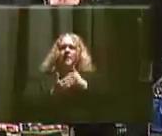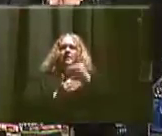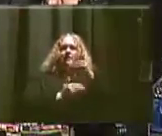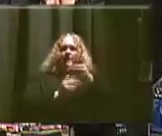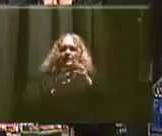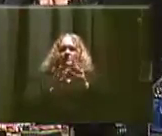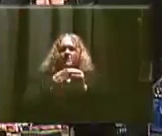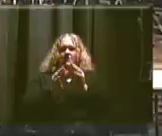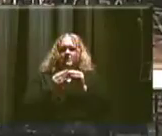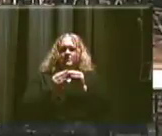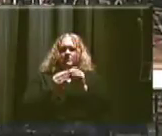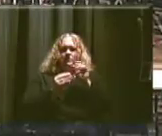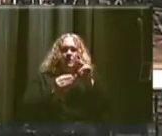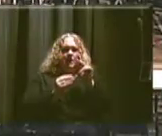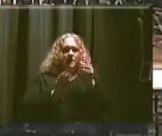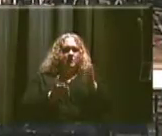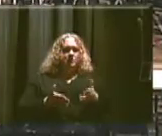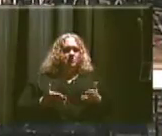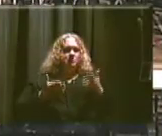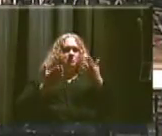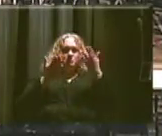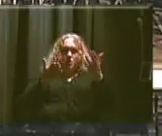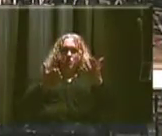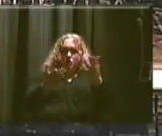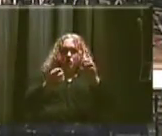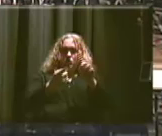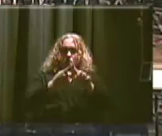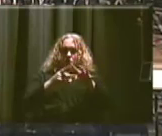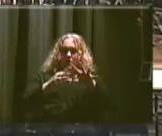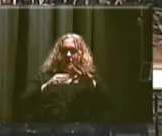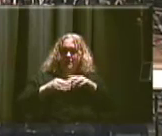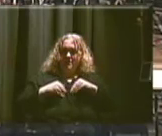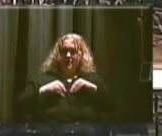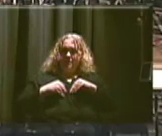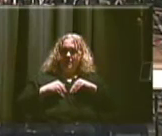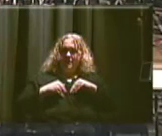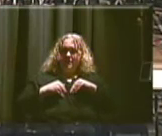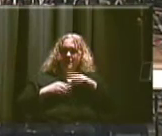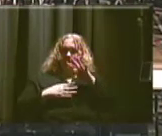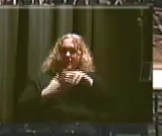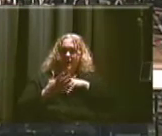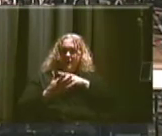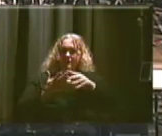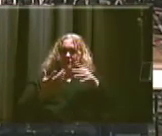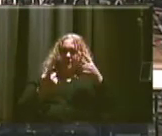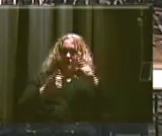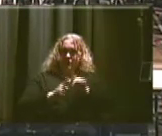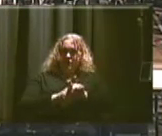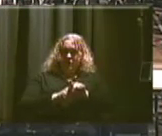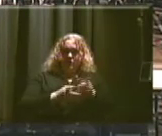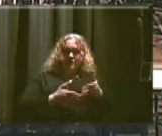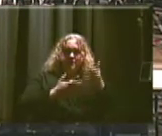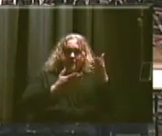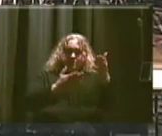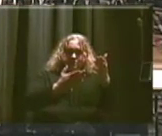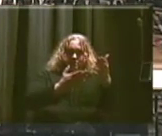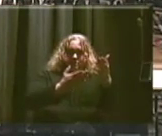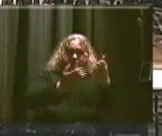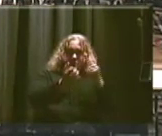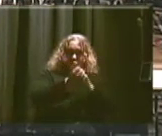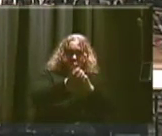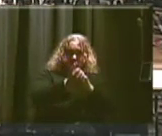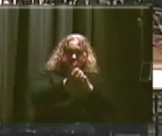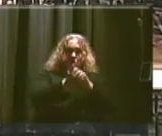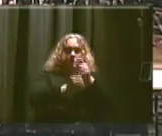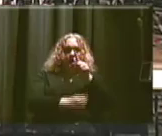great. All right, is there a motion to accept the consent calendar? Mr. Hadaway moves, Mr. Brady seconds, all in favor?